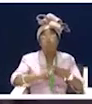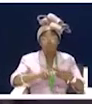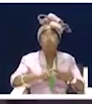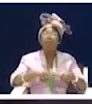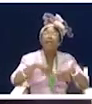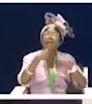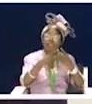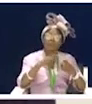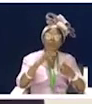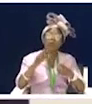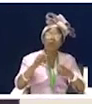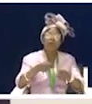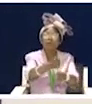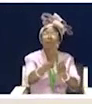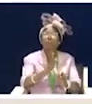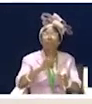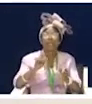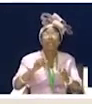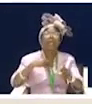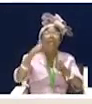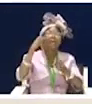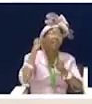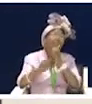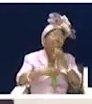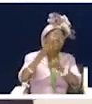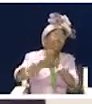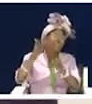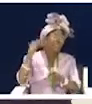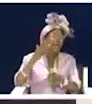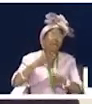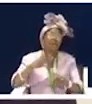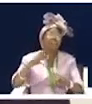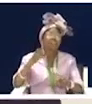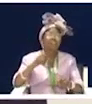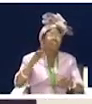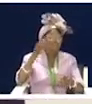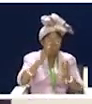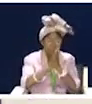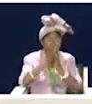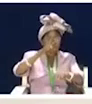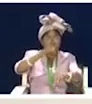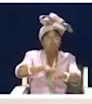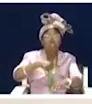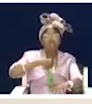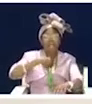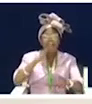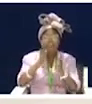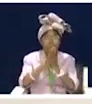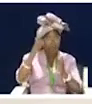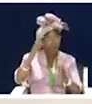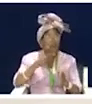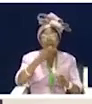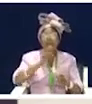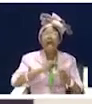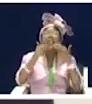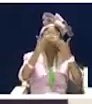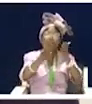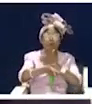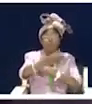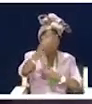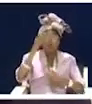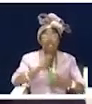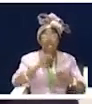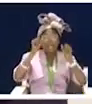December, I was there. And Daddy touched me. He prayed for me. And I thank God because I was healed. I can